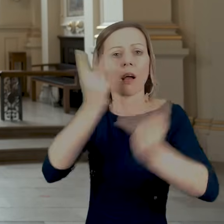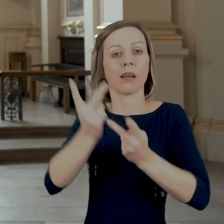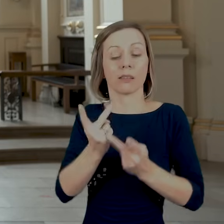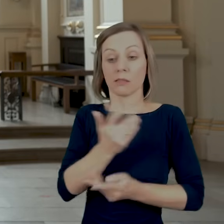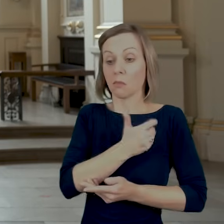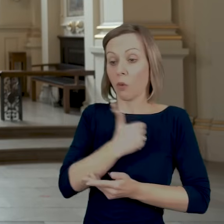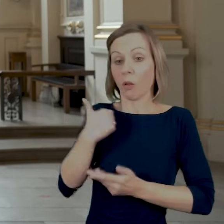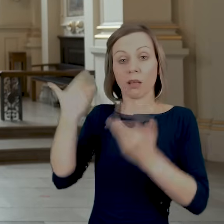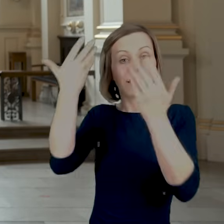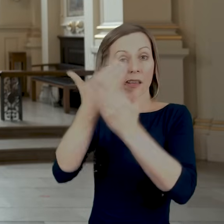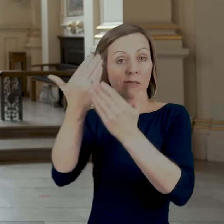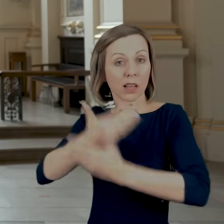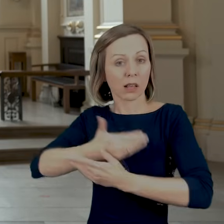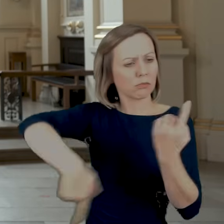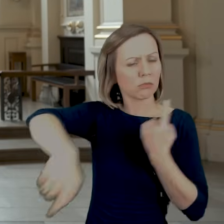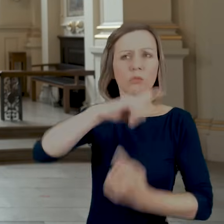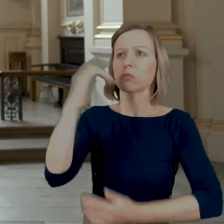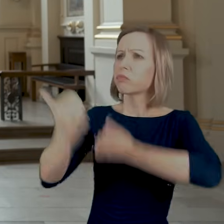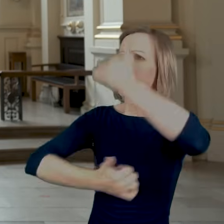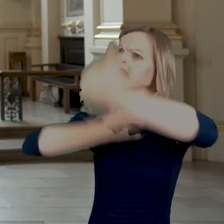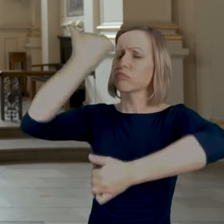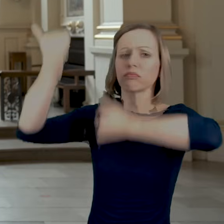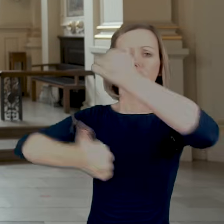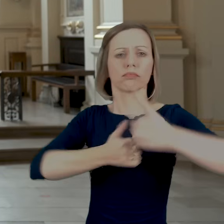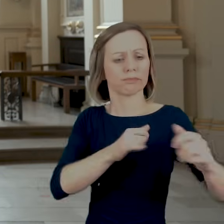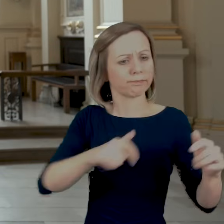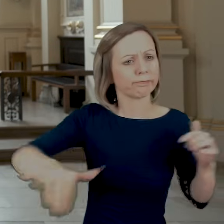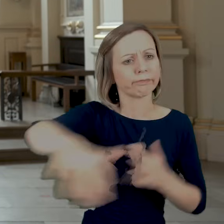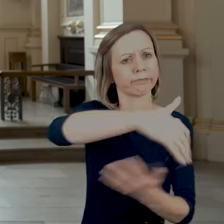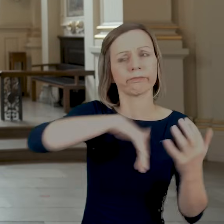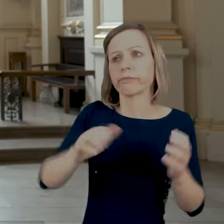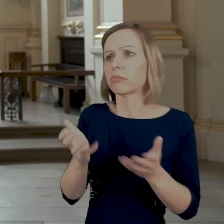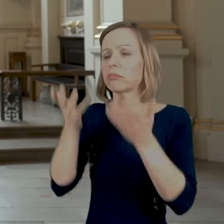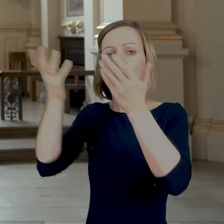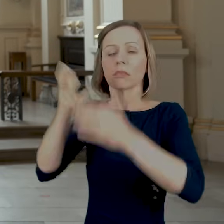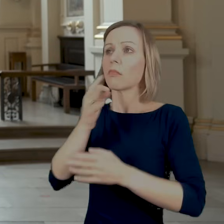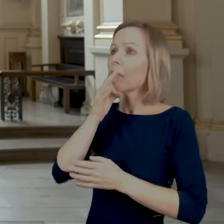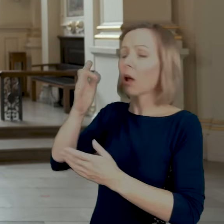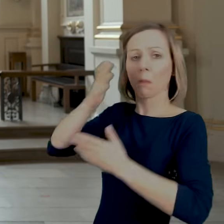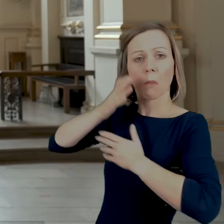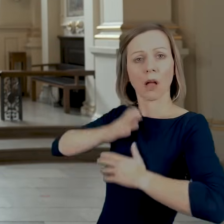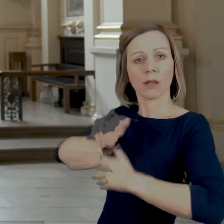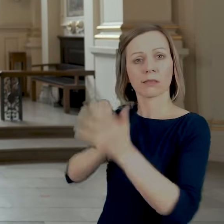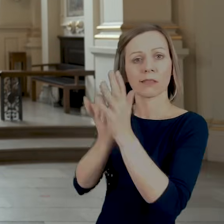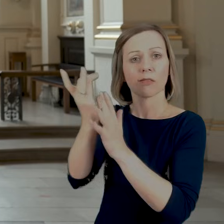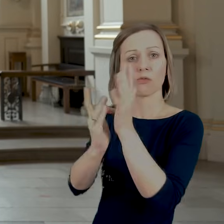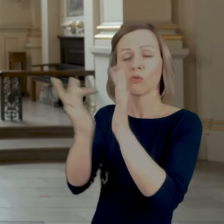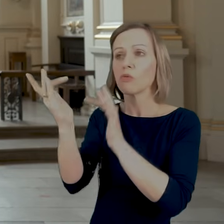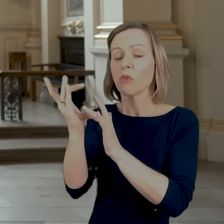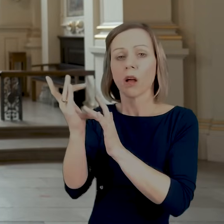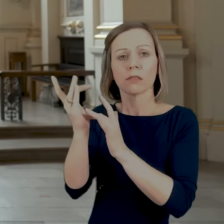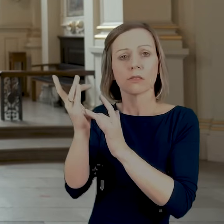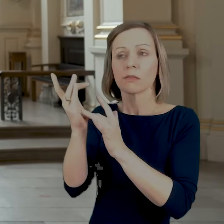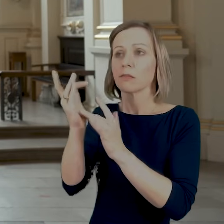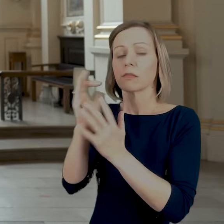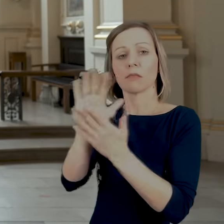prayer, as priests of creation, we offer to God the praise of all creatures, and we seek God's mercy to be with us in